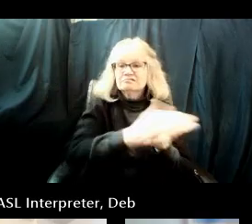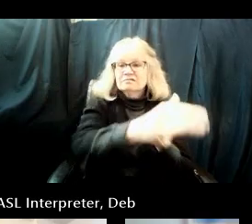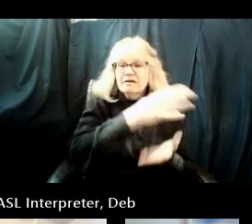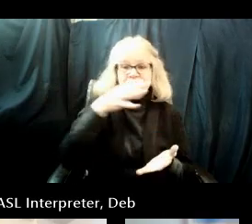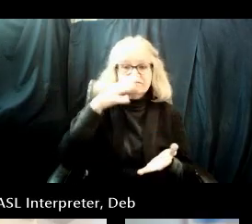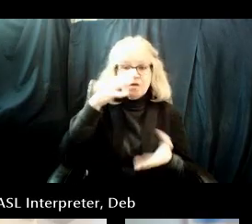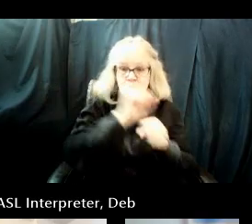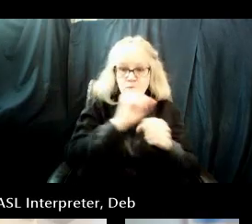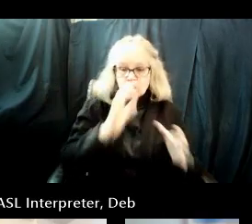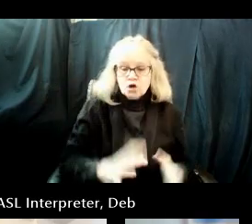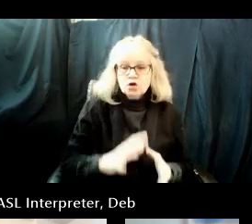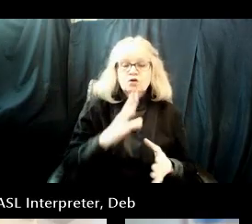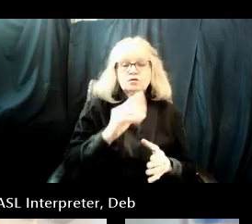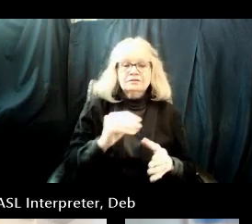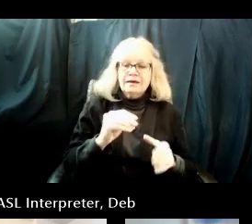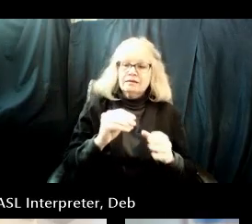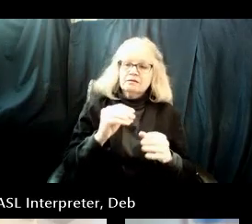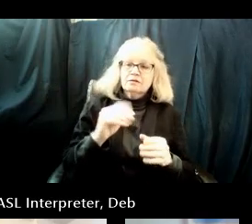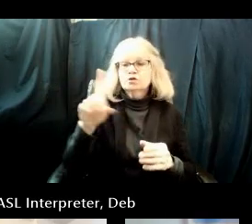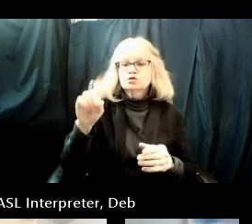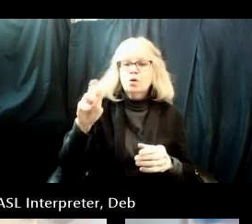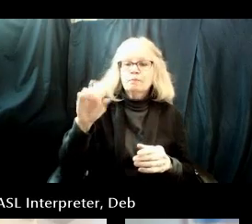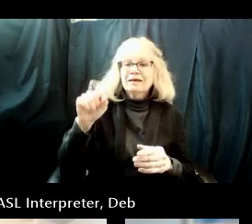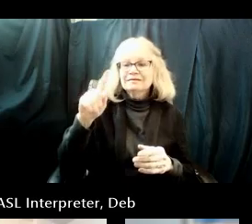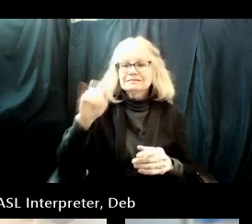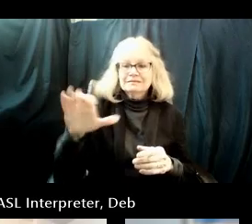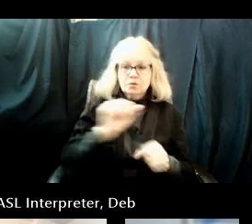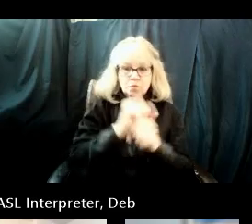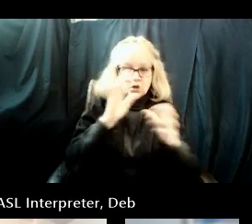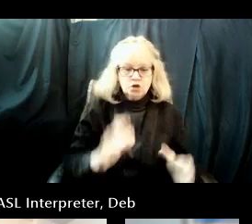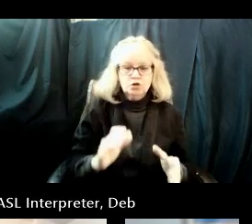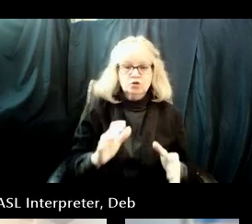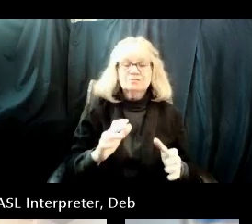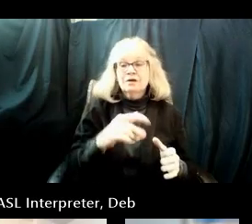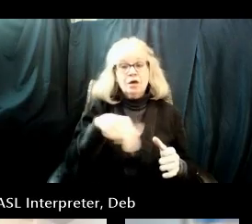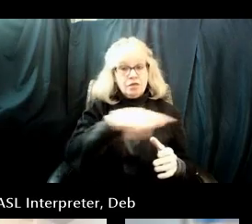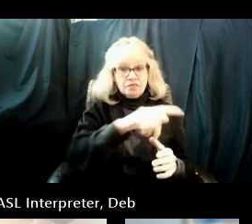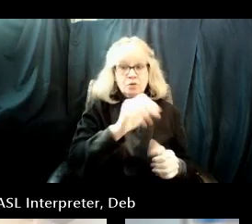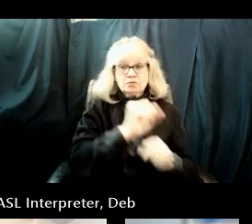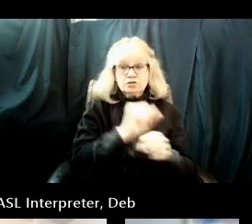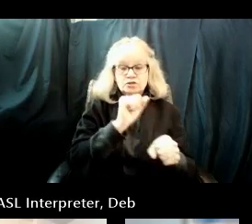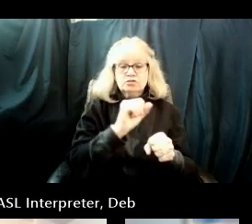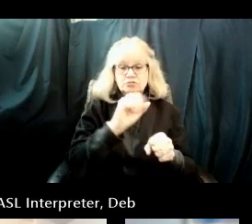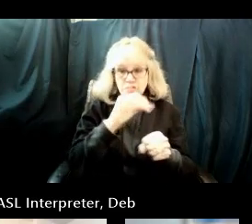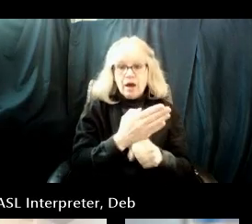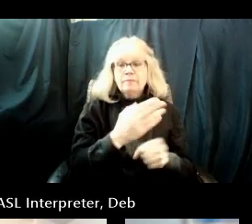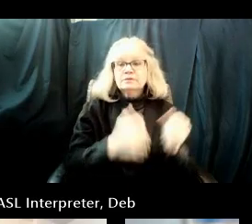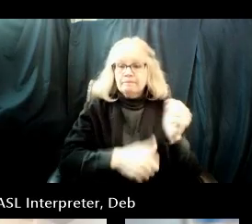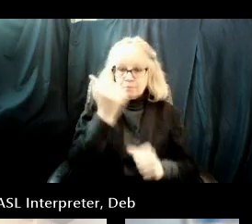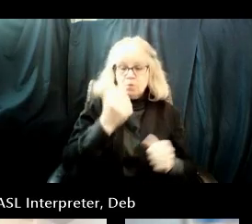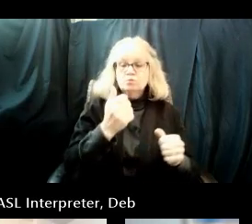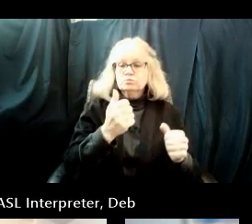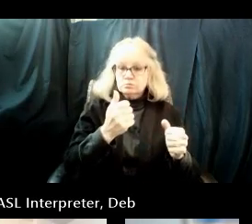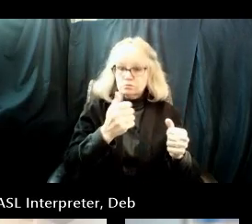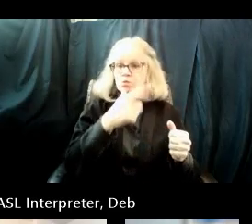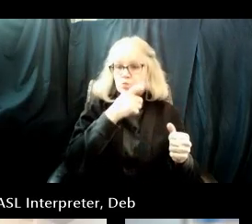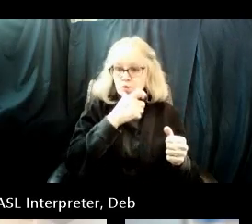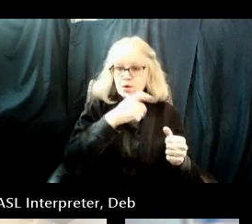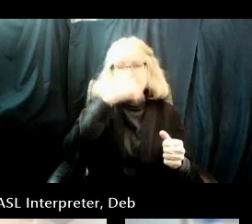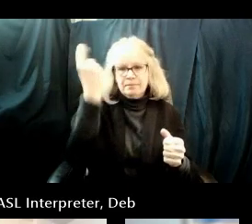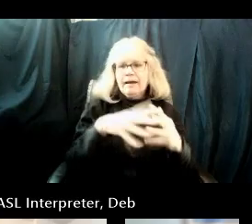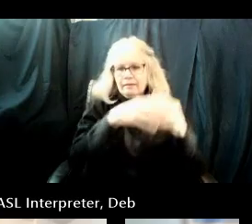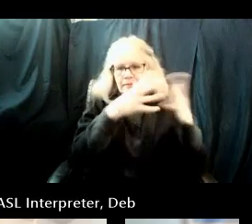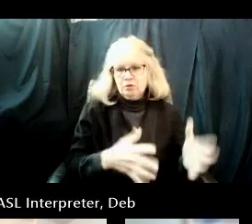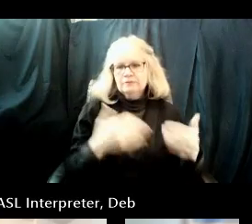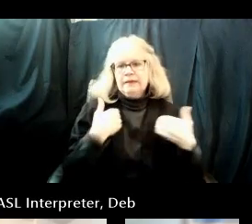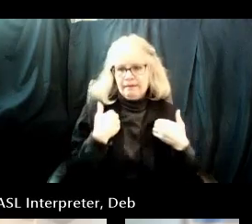and domestic workers, which were jobs that were disproportionately held by Black Americans, right? And this exclusion